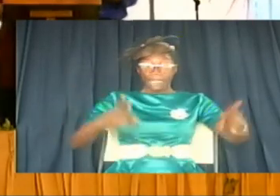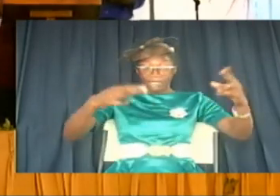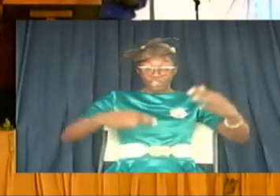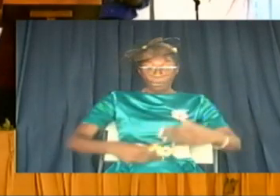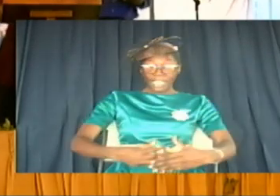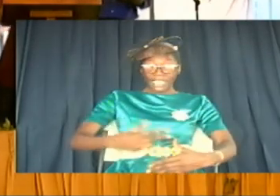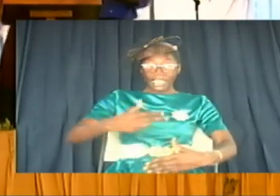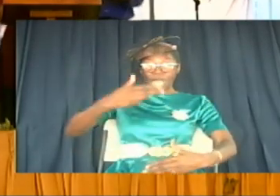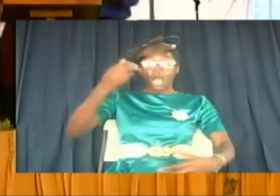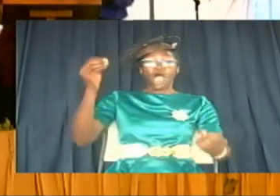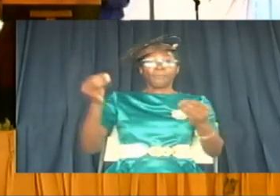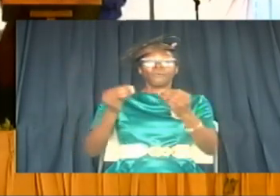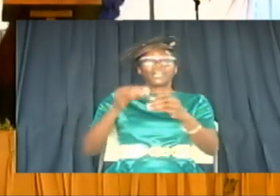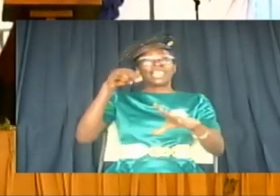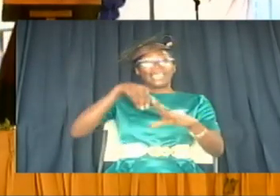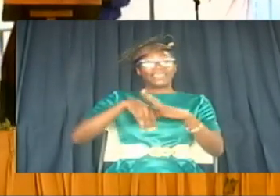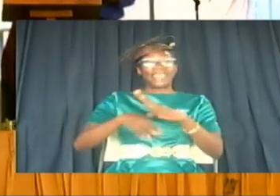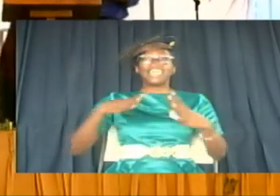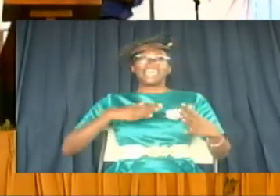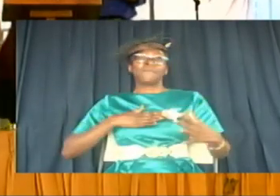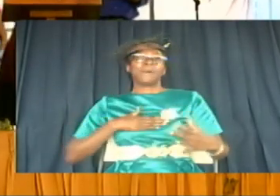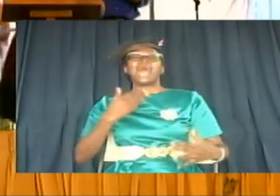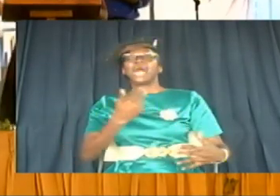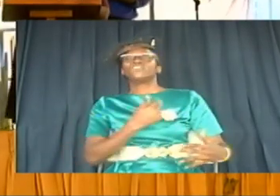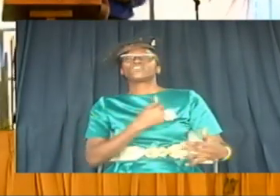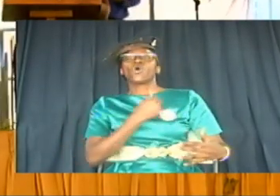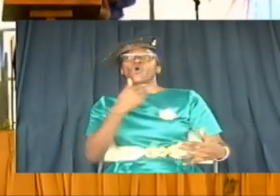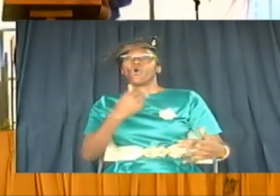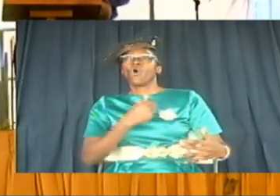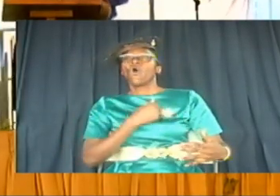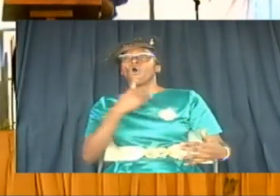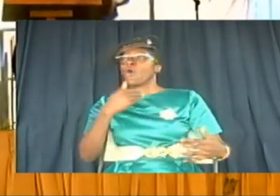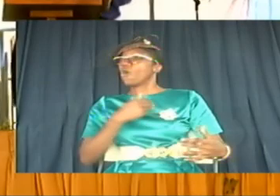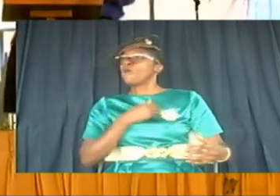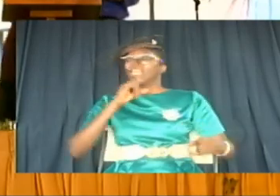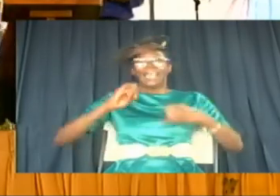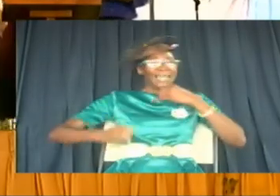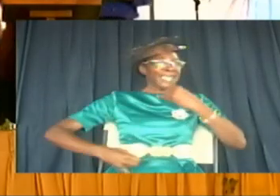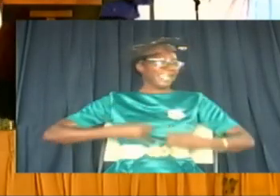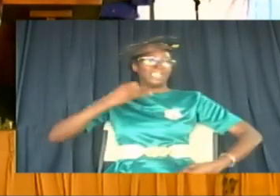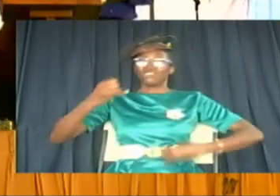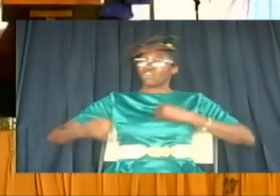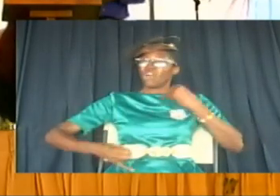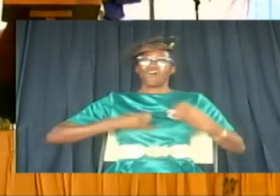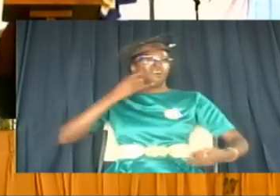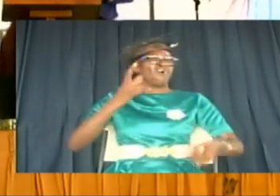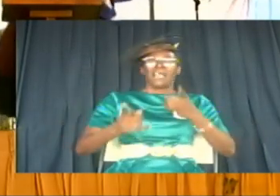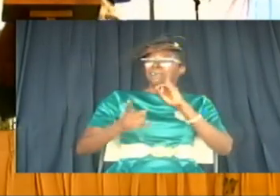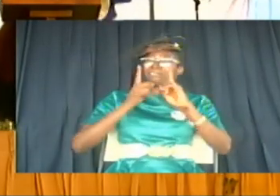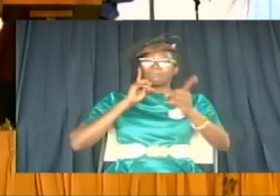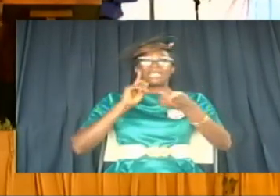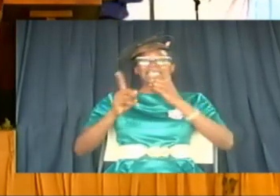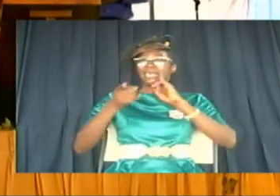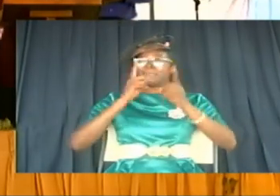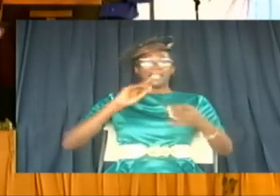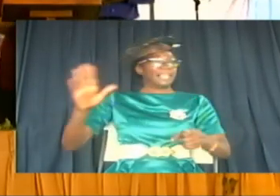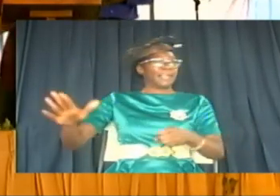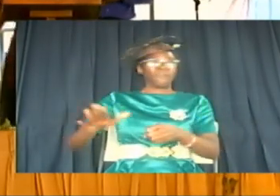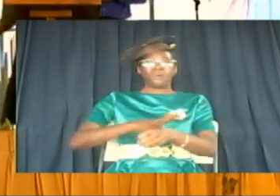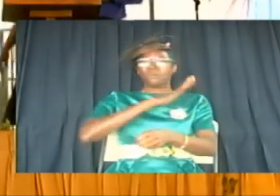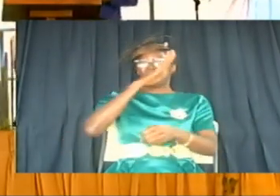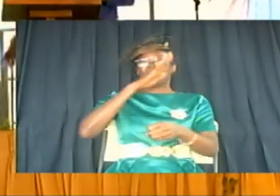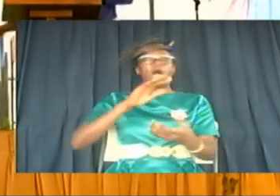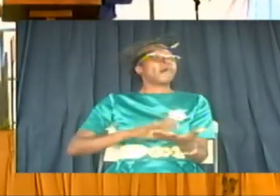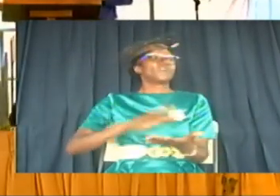well, springing up within my soul. Oh, it is joy unspeakable